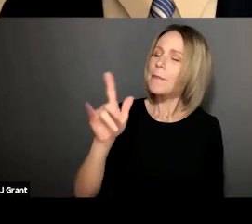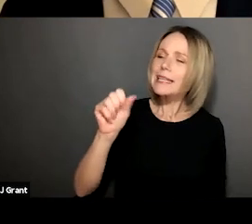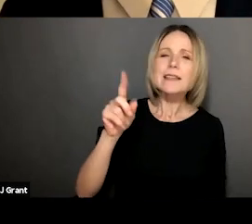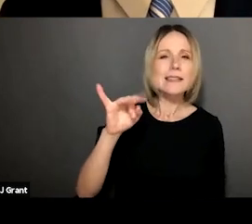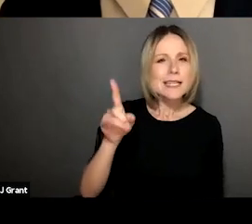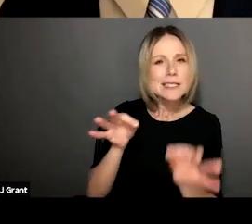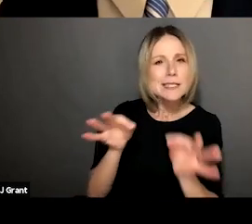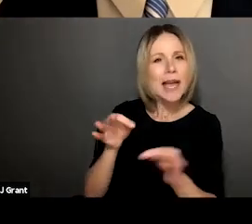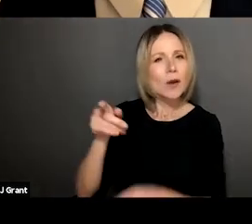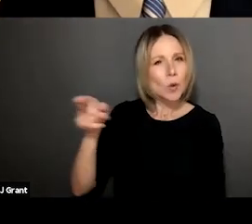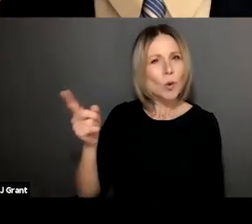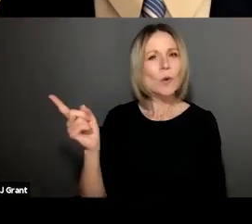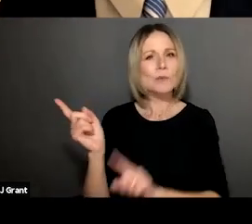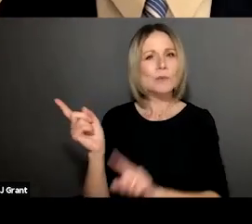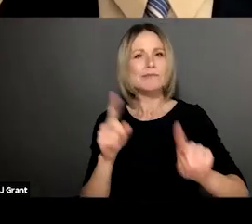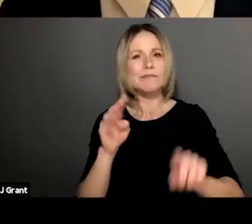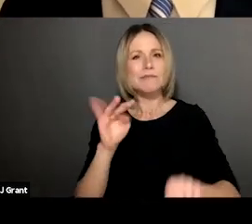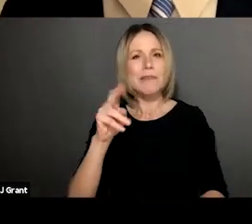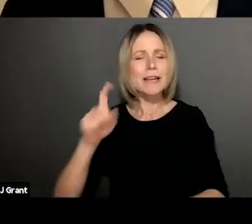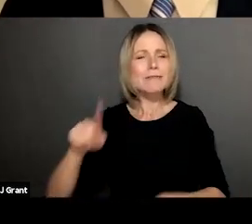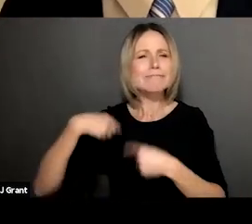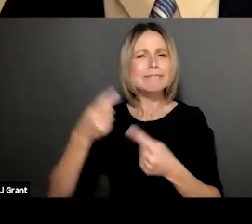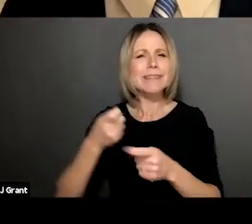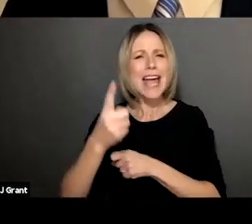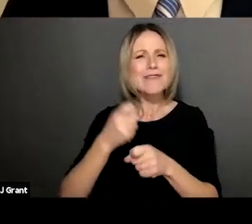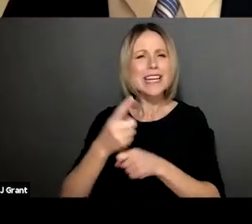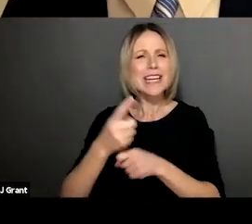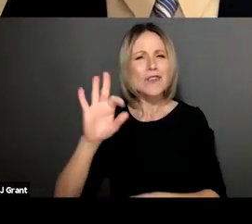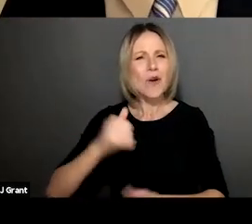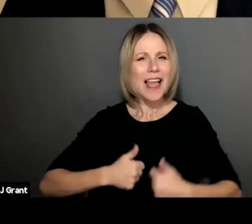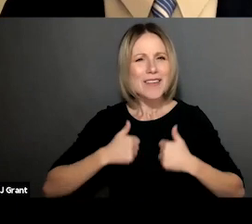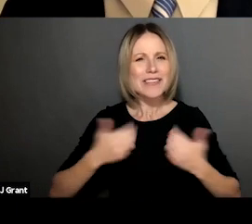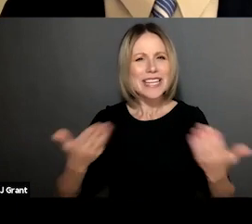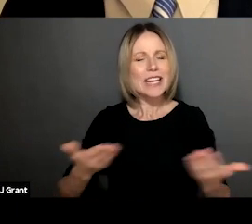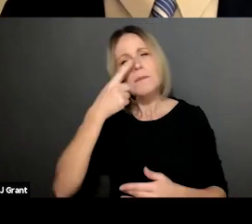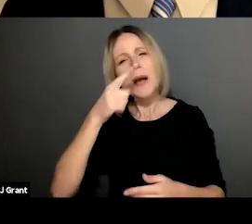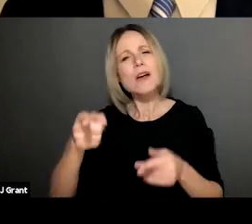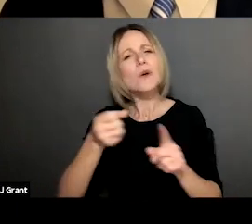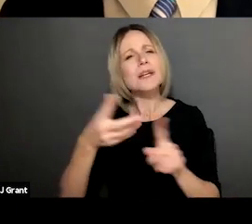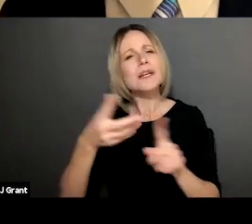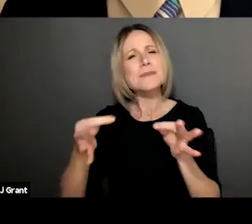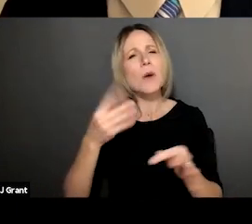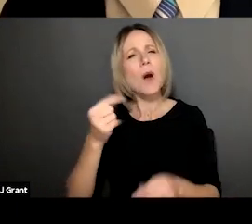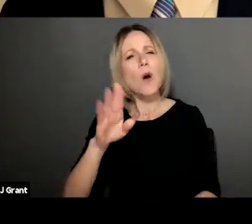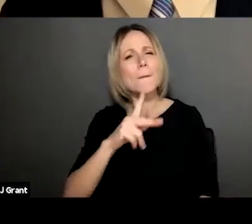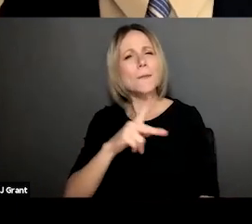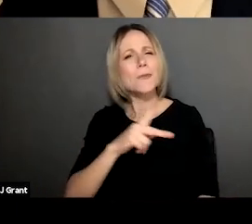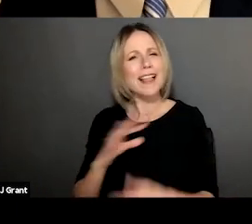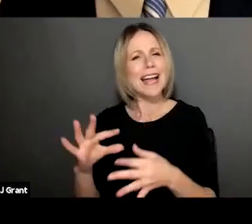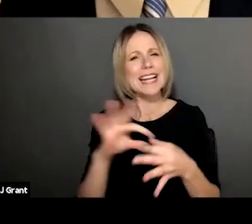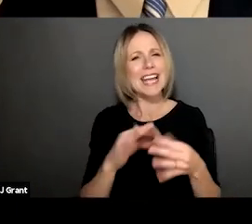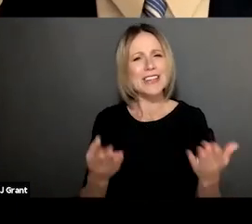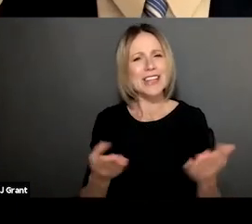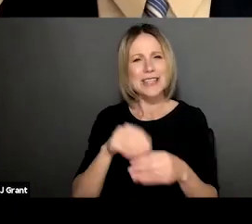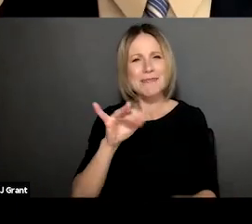So tell us a little bit about your personal connection and your personal history with Maine. Sure, I'd love to, Andrew. But let's acknowledge right off